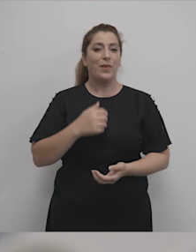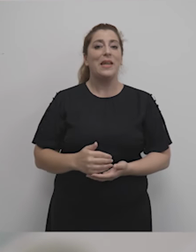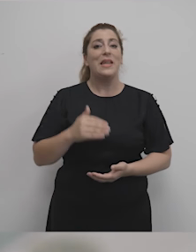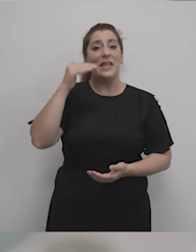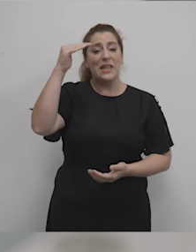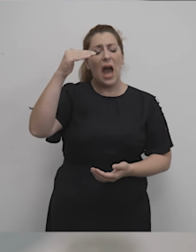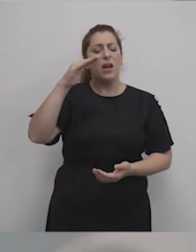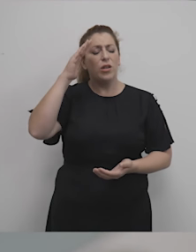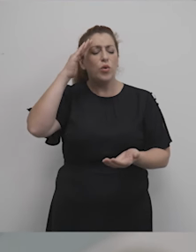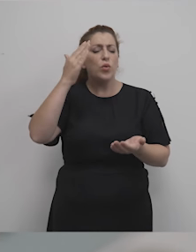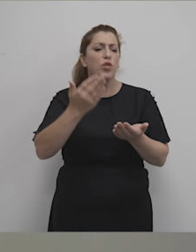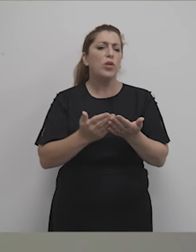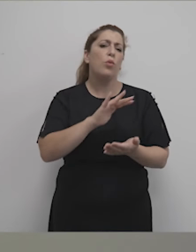u anke nieħu sieb il-flus u għandi pet speċjali l-kelba nieħu sieba wkoll ix-xisa tifla